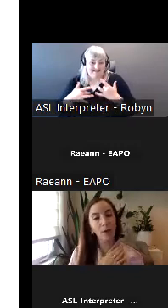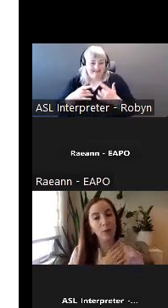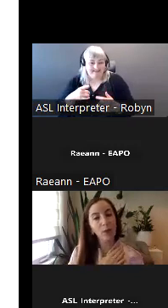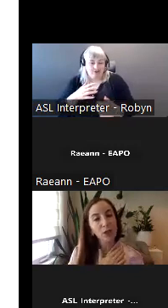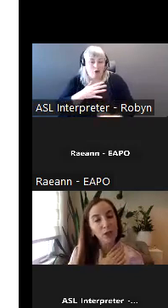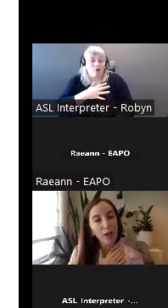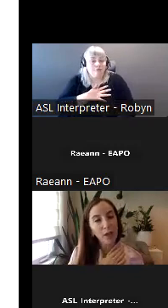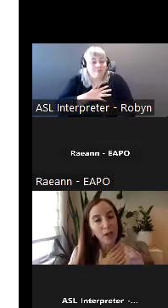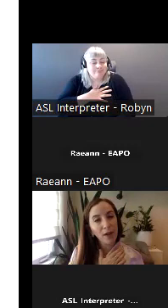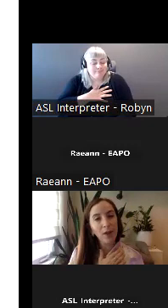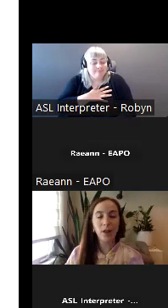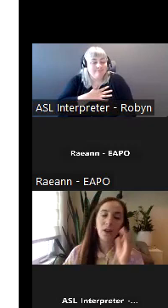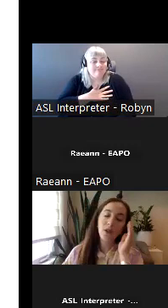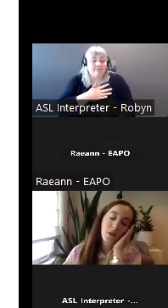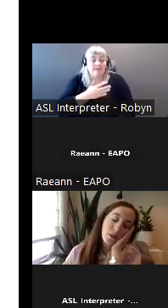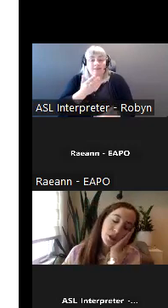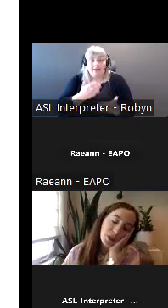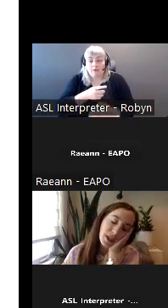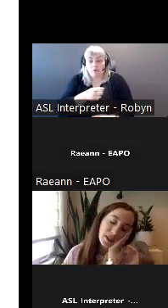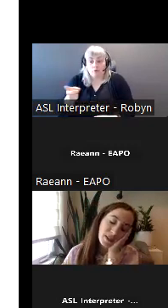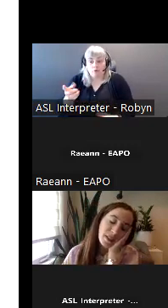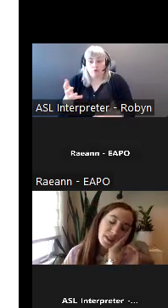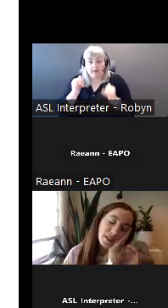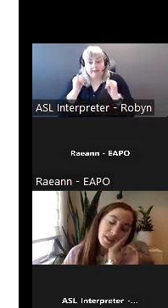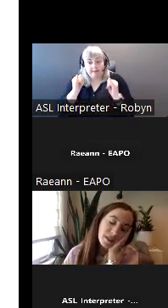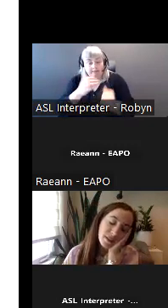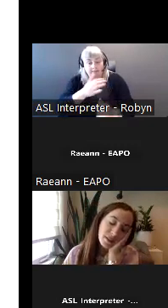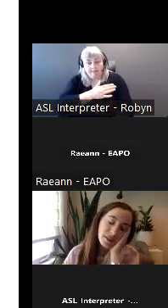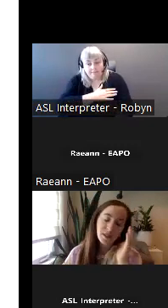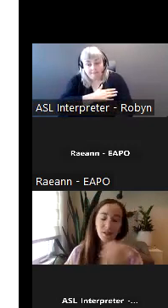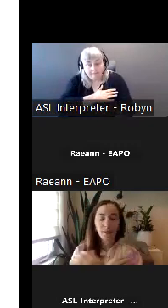you might want to put your hand there or put your hand here.